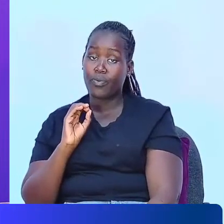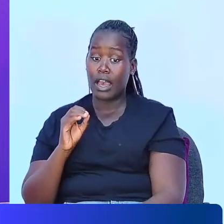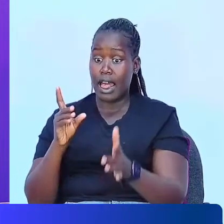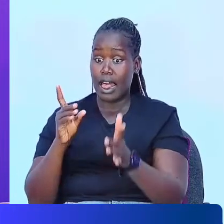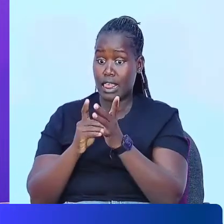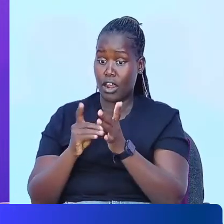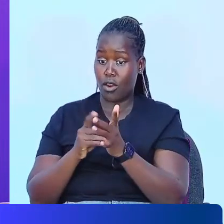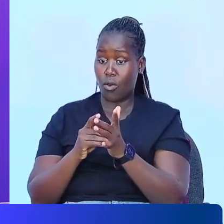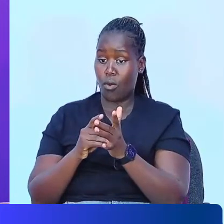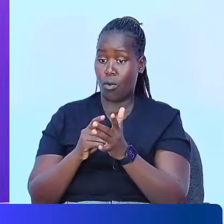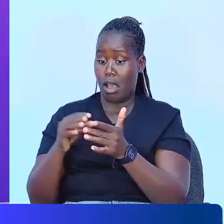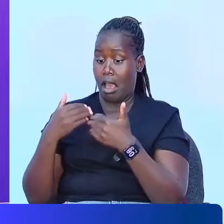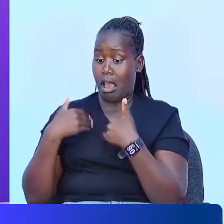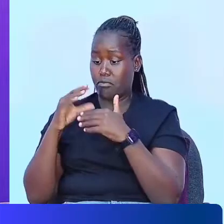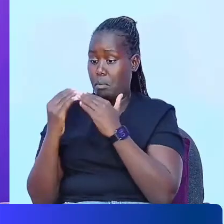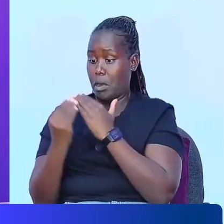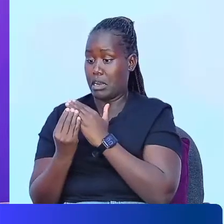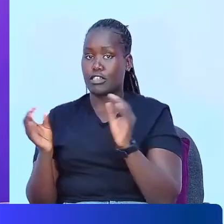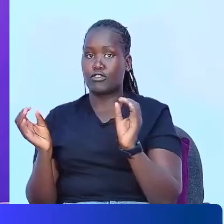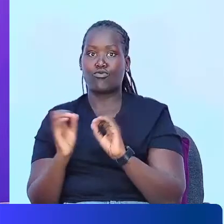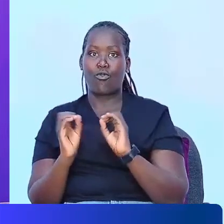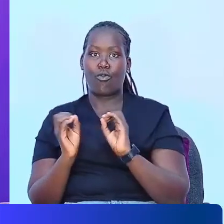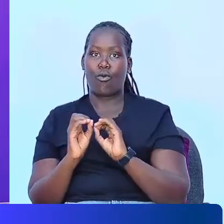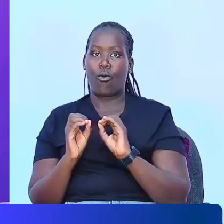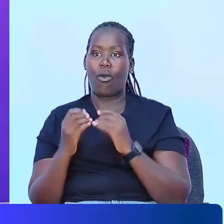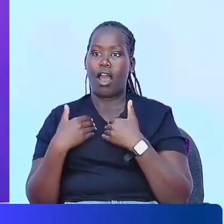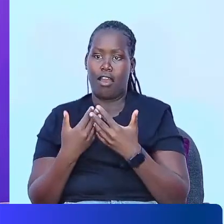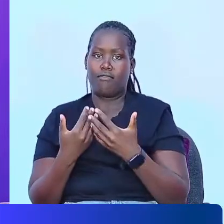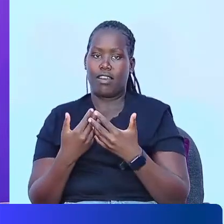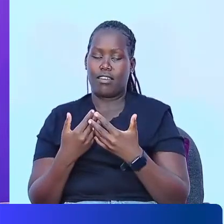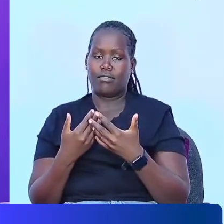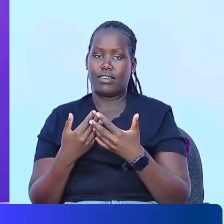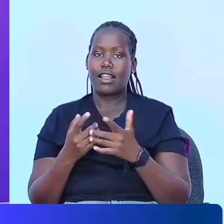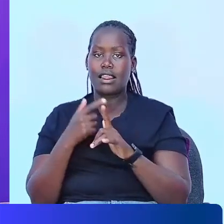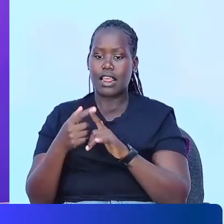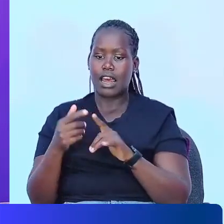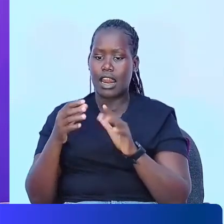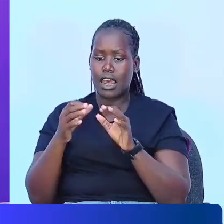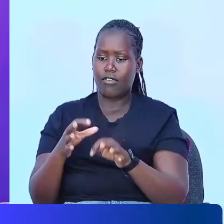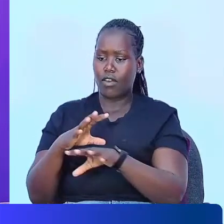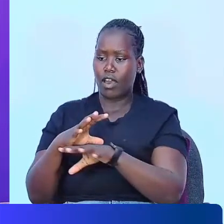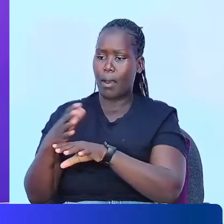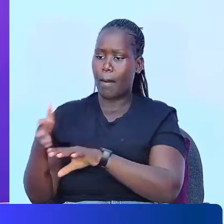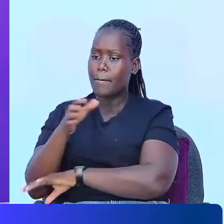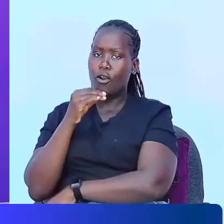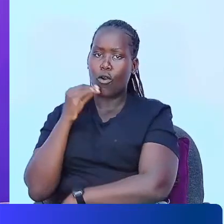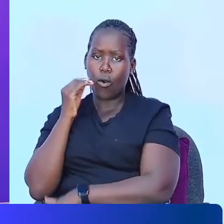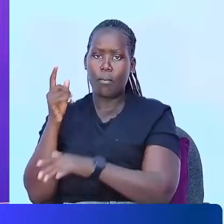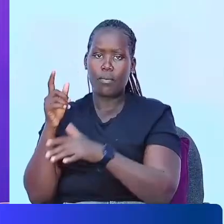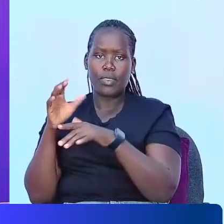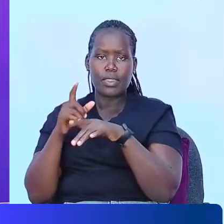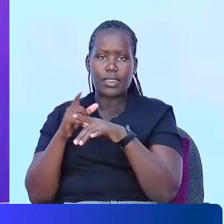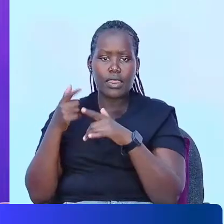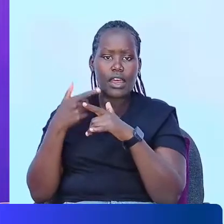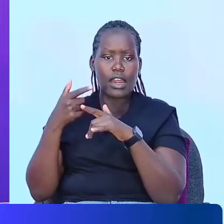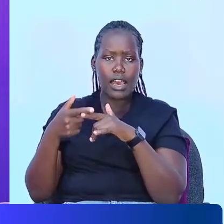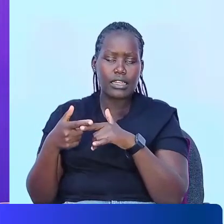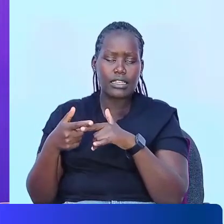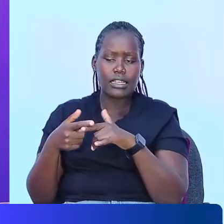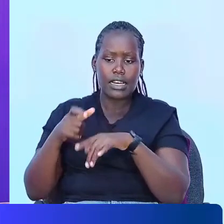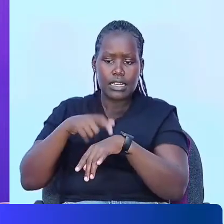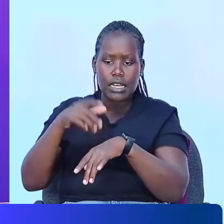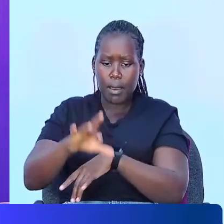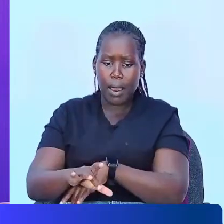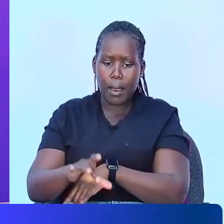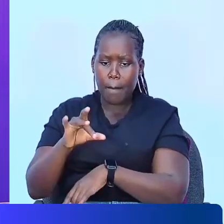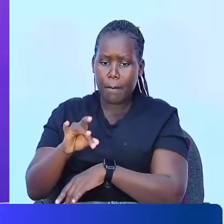do not have a warrant. So when I get home and find that one of the ones, and you see, by the way, when I'm picking them from outside the